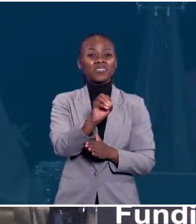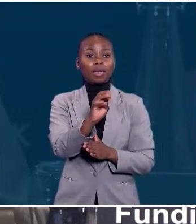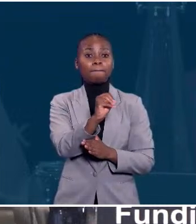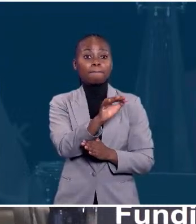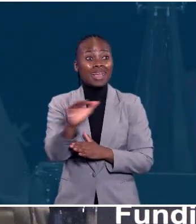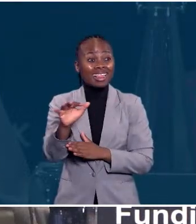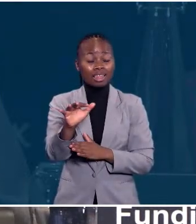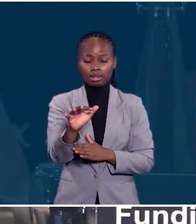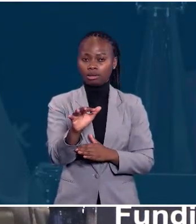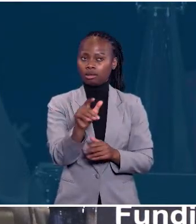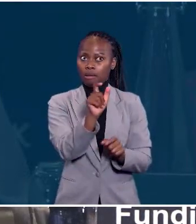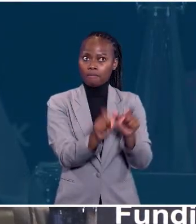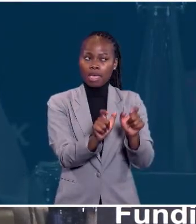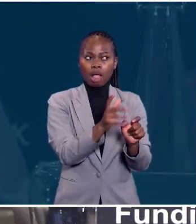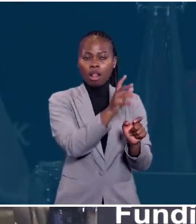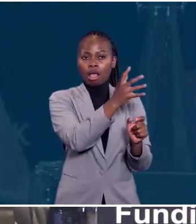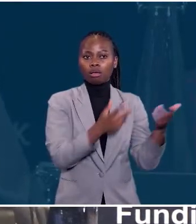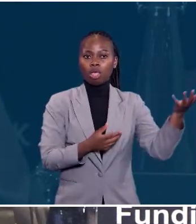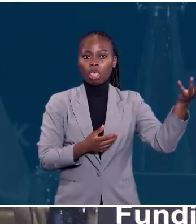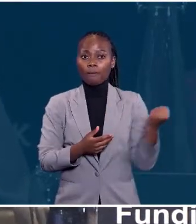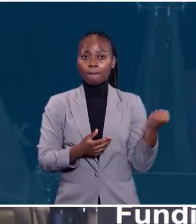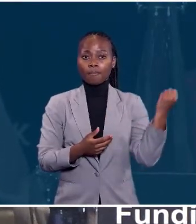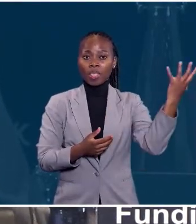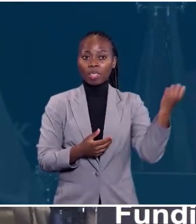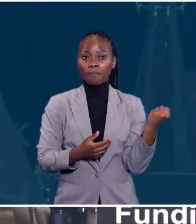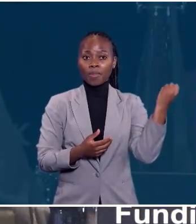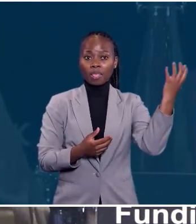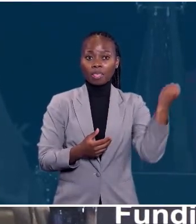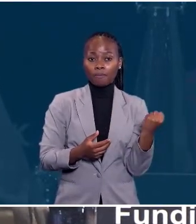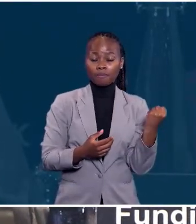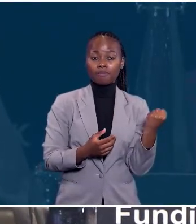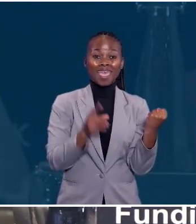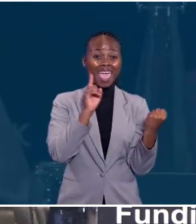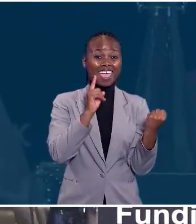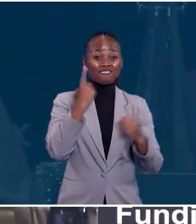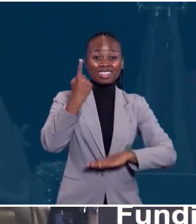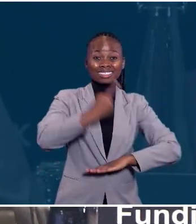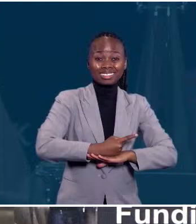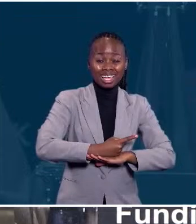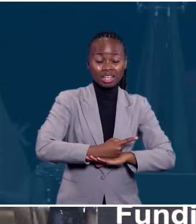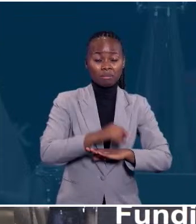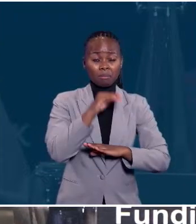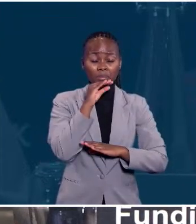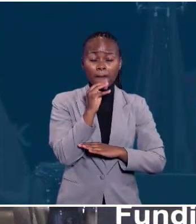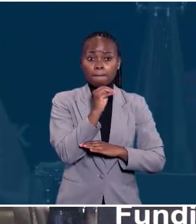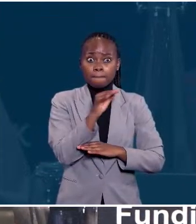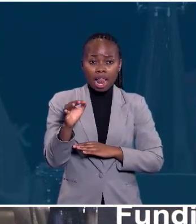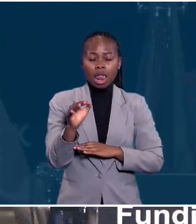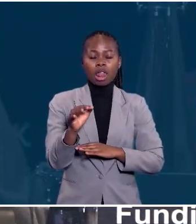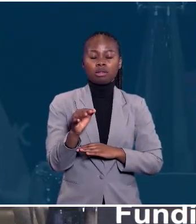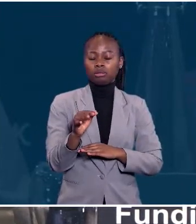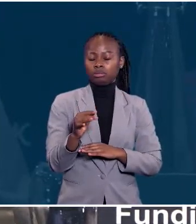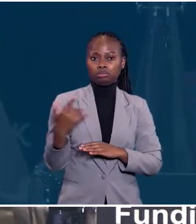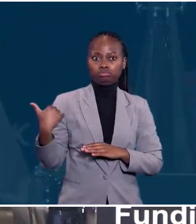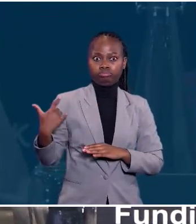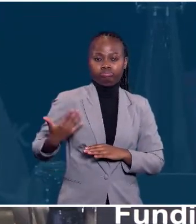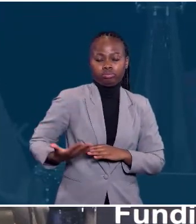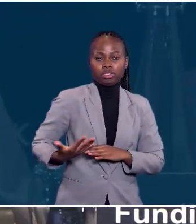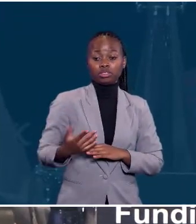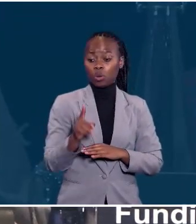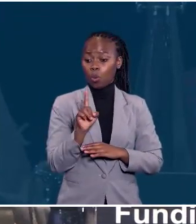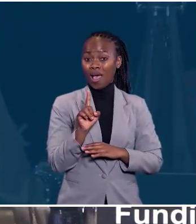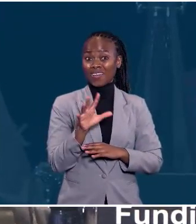to about 35.1 billion, but that has slowed significantly. In January, we're just looking at 115